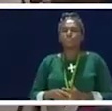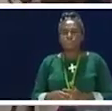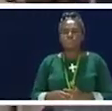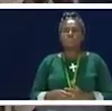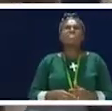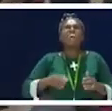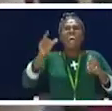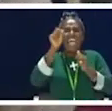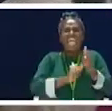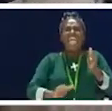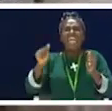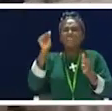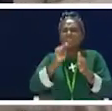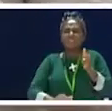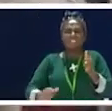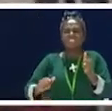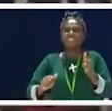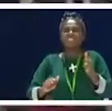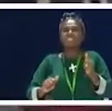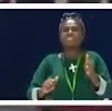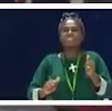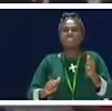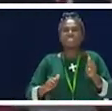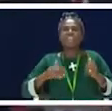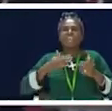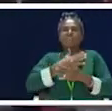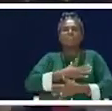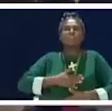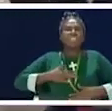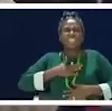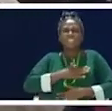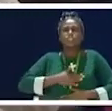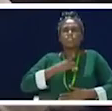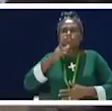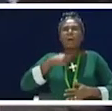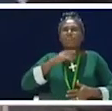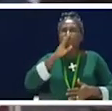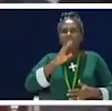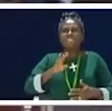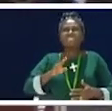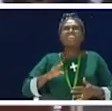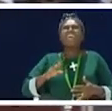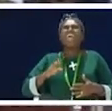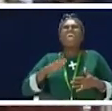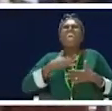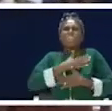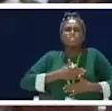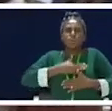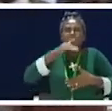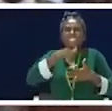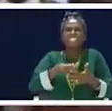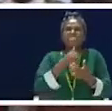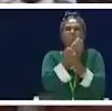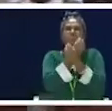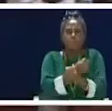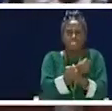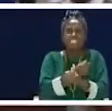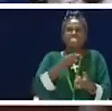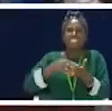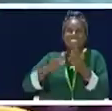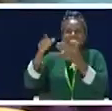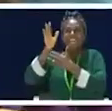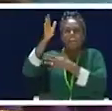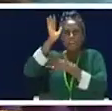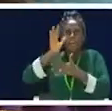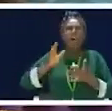Every player you have been enjoying inside bondage, tonight the arm of God is